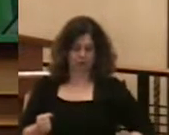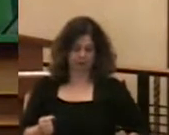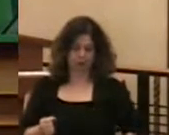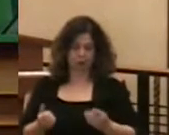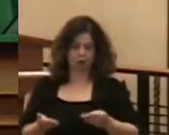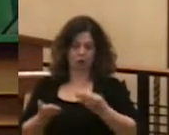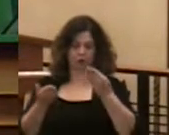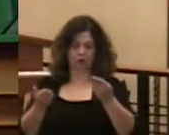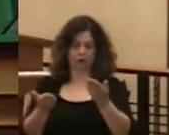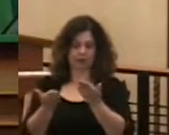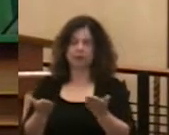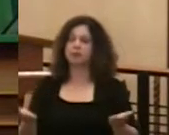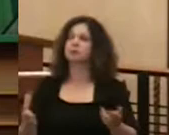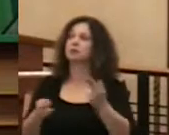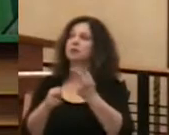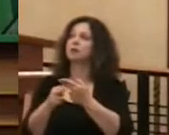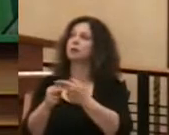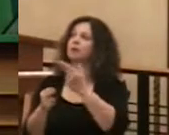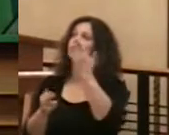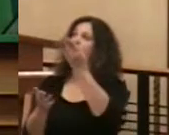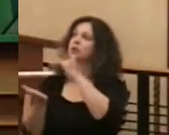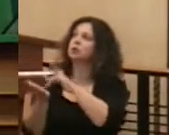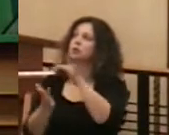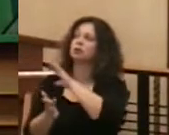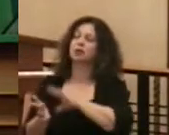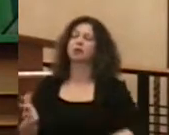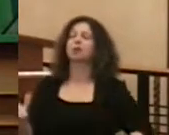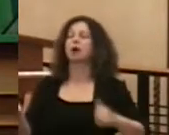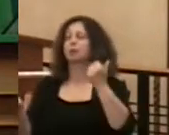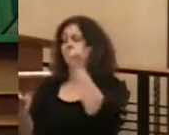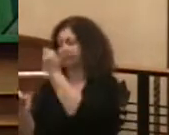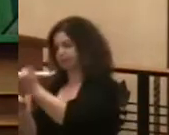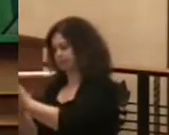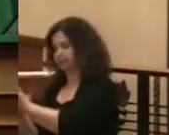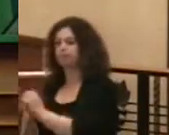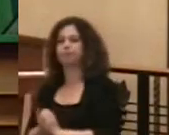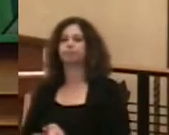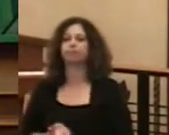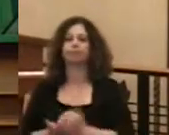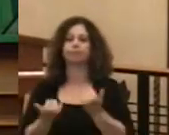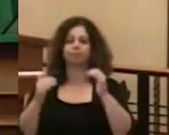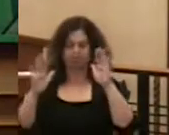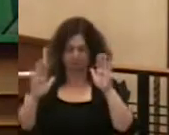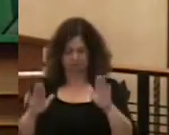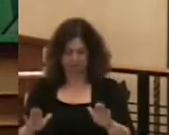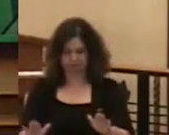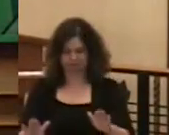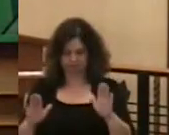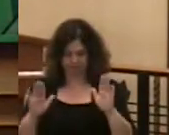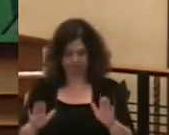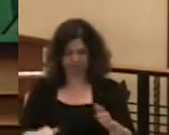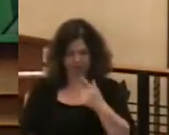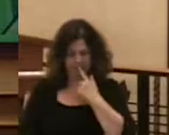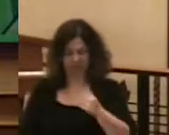the name of Jesus Christ. Amen. You may be seated as we gather this morning's gifts.